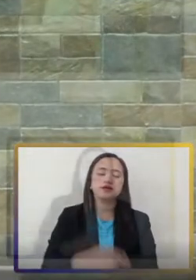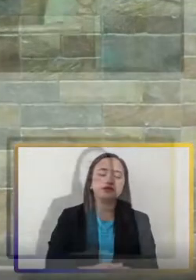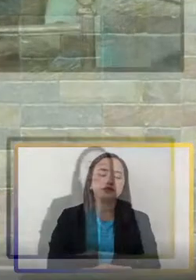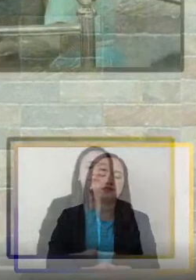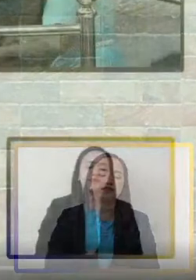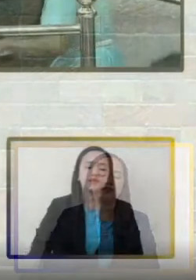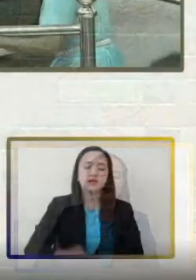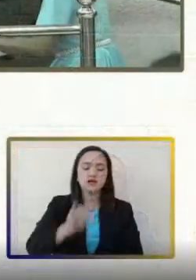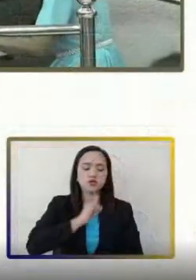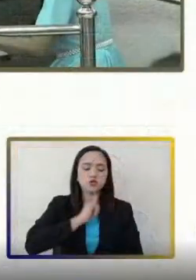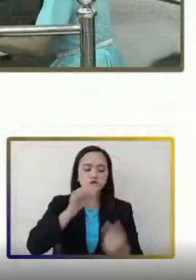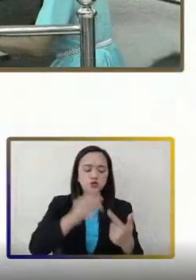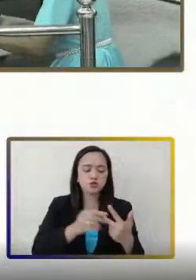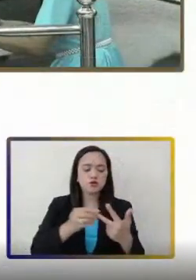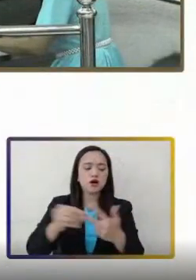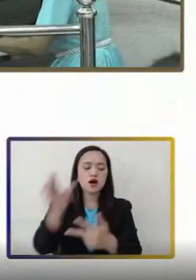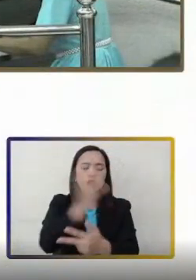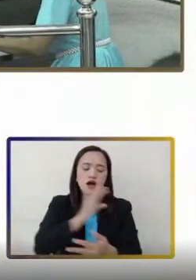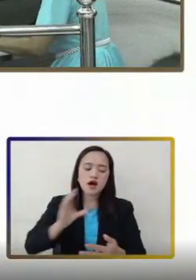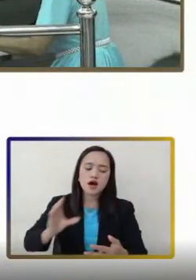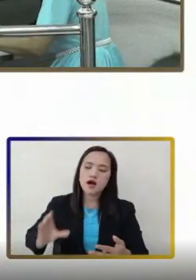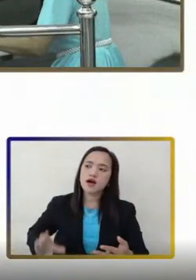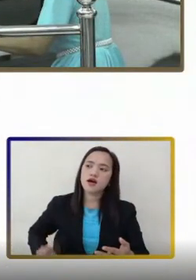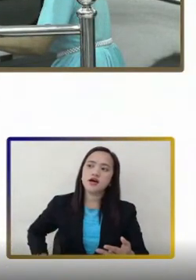say, I choose